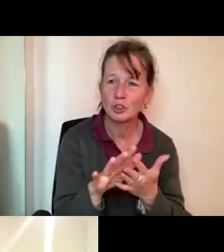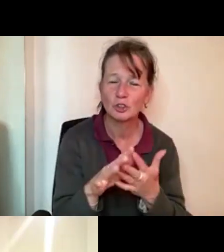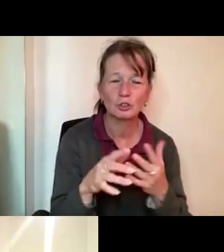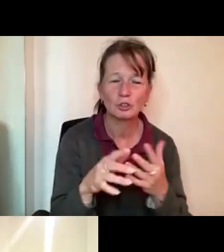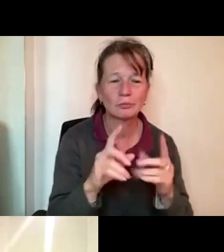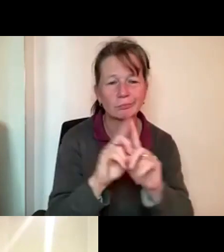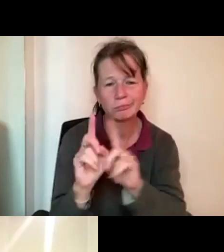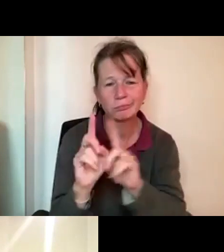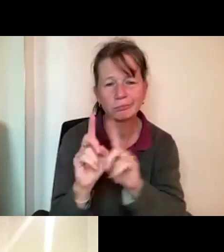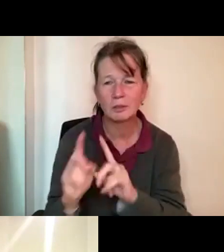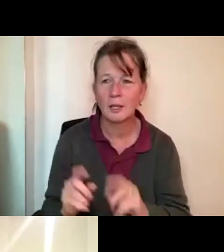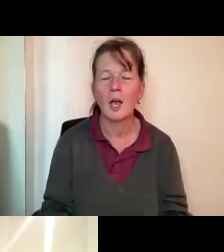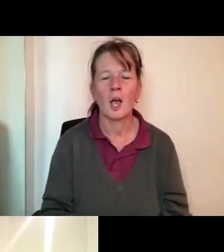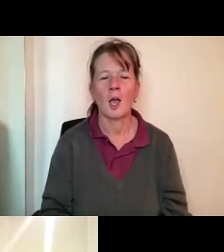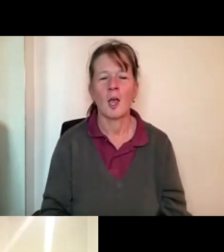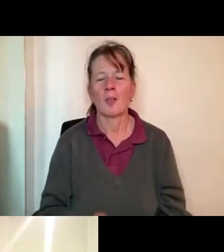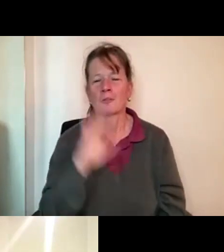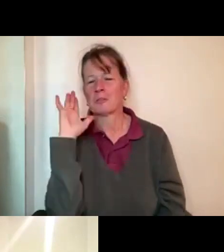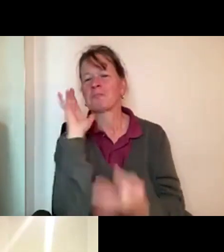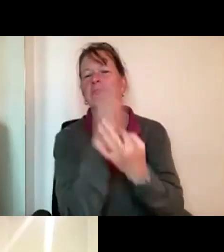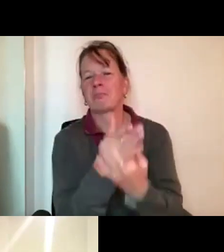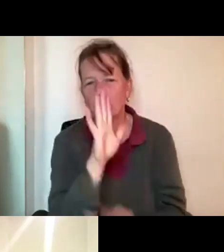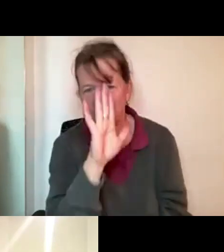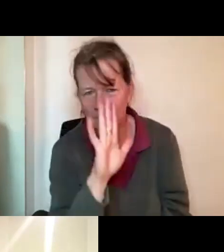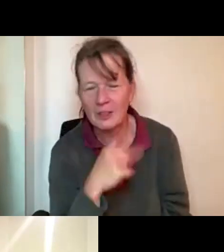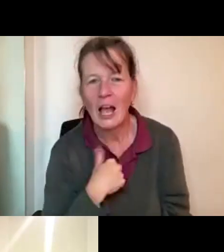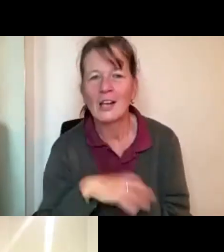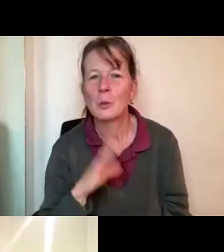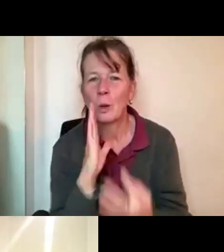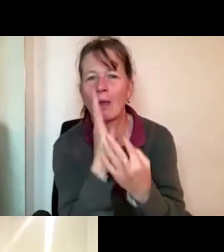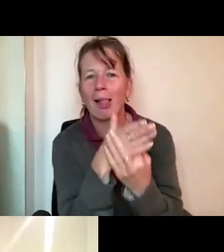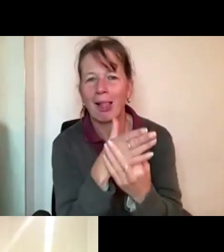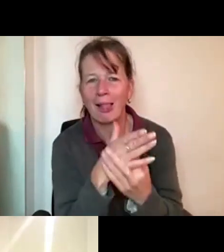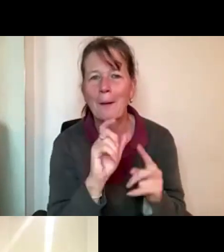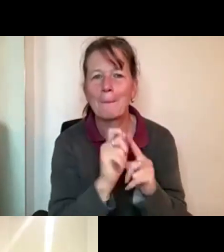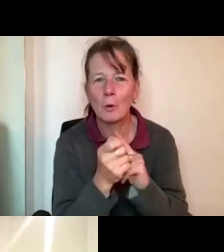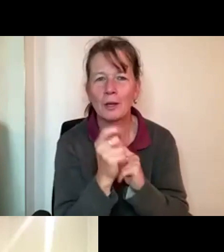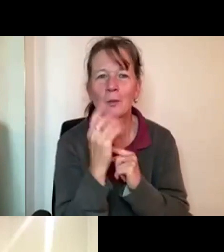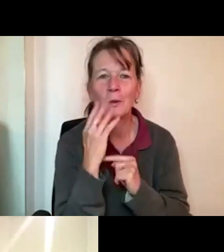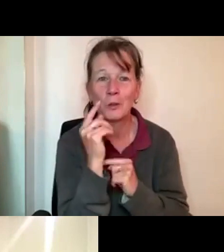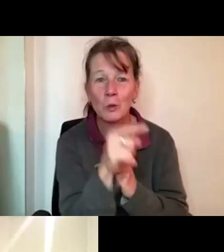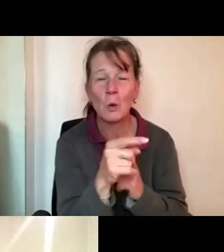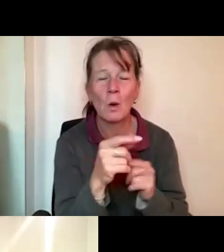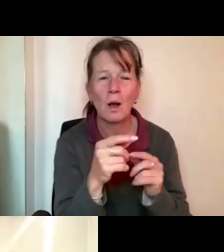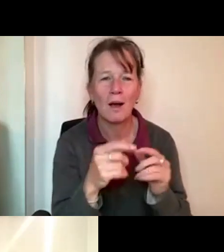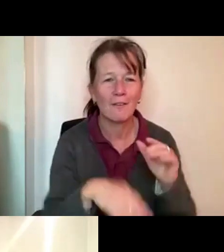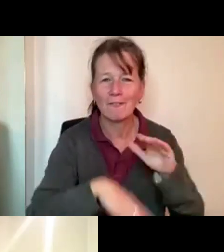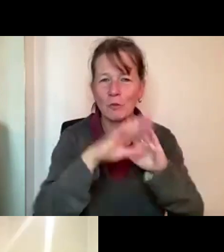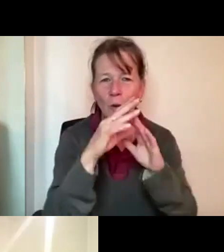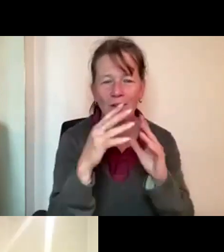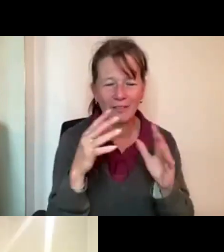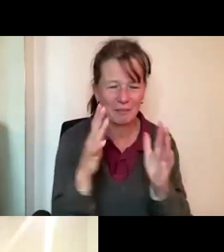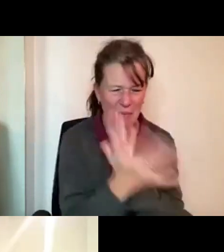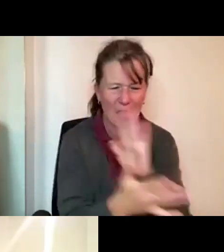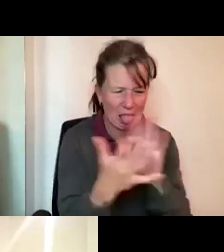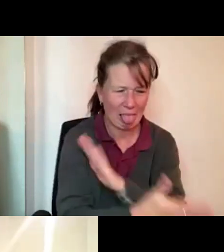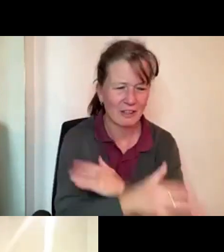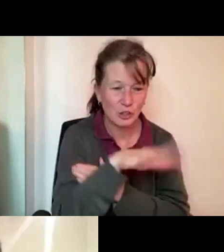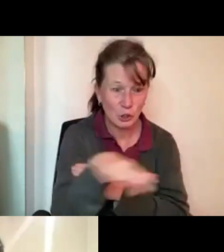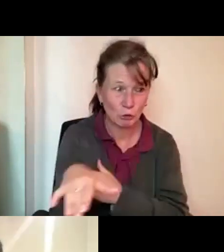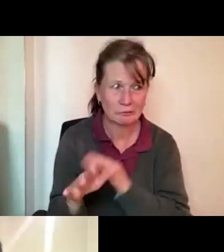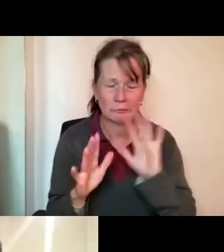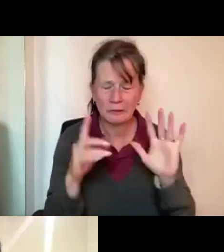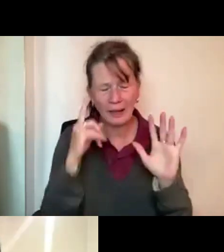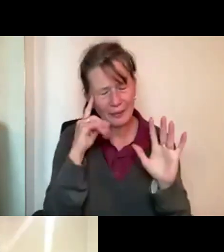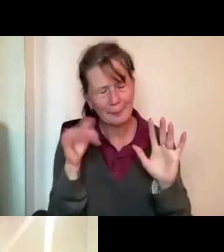I don't want to cut you off at a point where you're like full of like bashing children, because I feel like that might